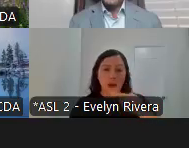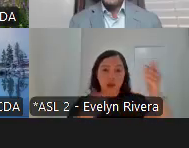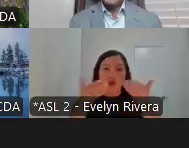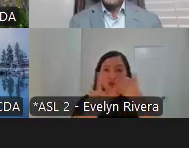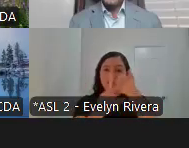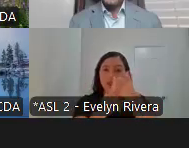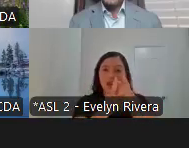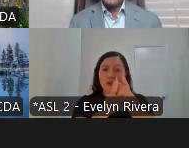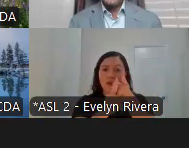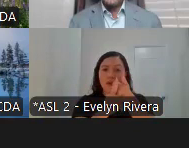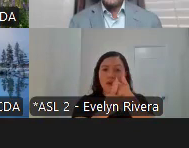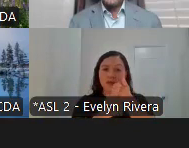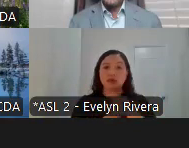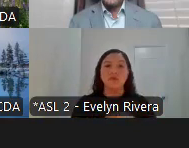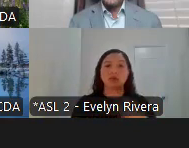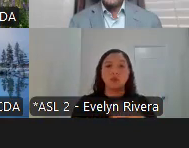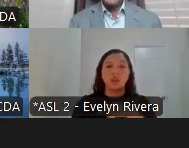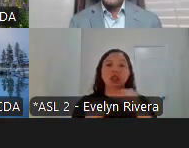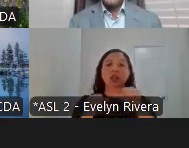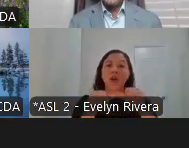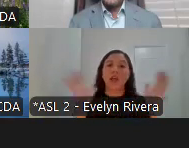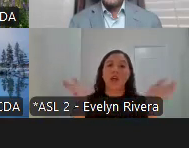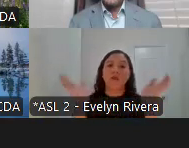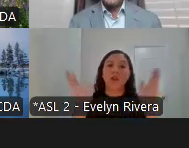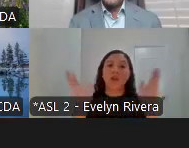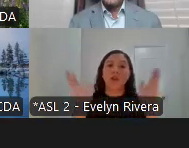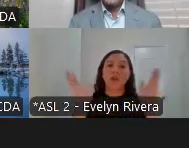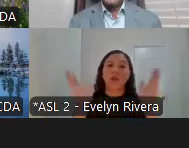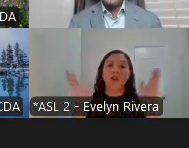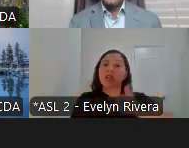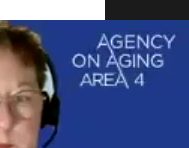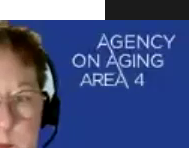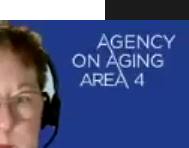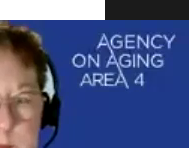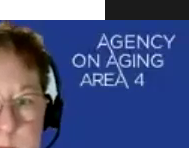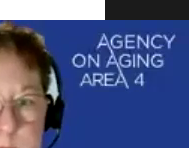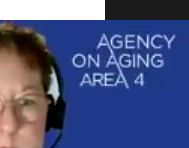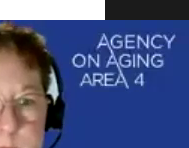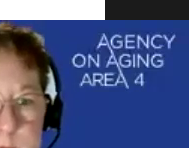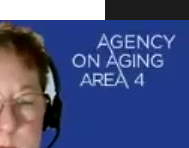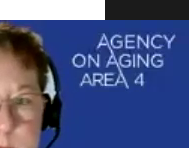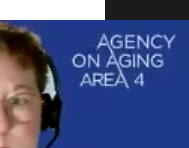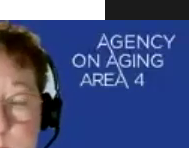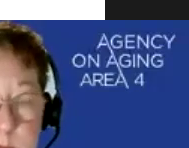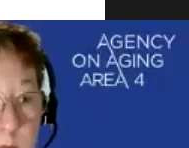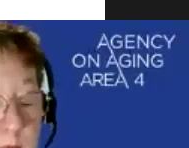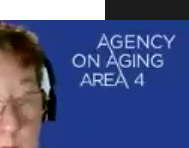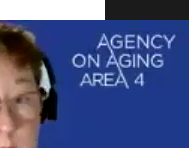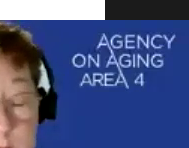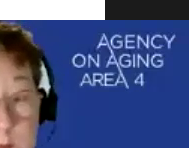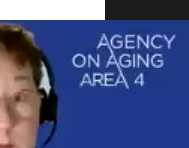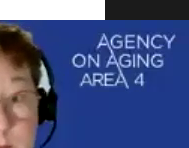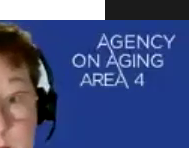then just have a conversation about your feelings, your thoughts about this being in the